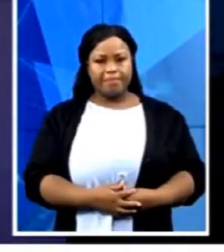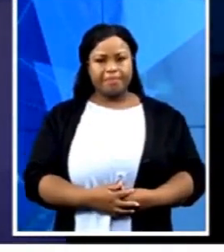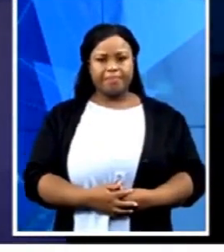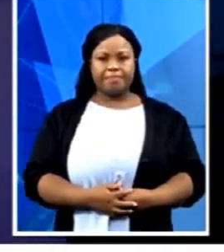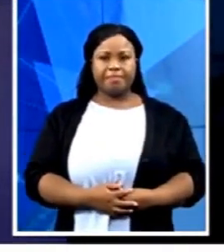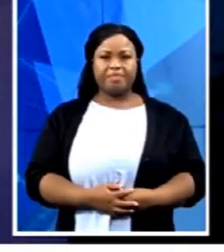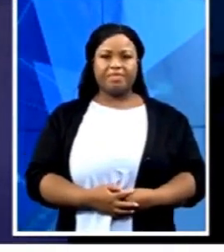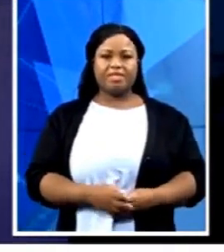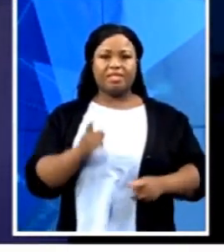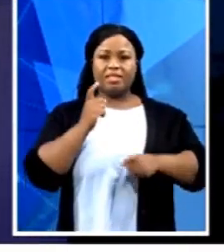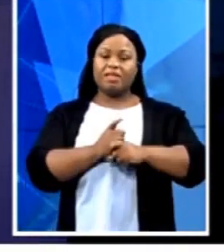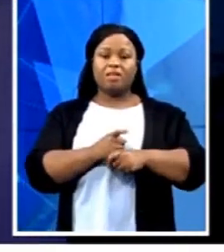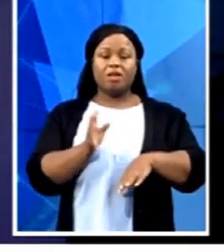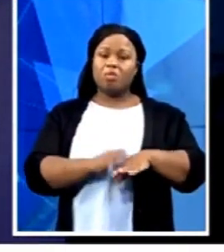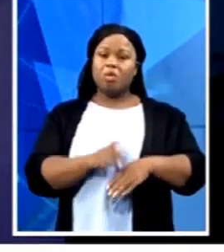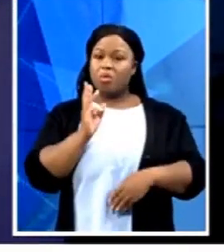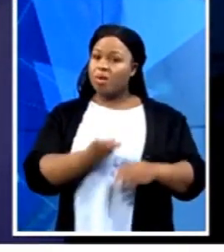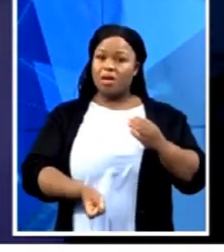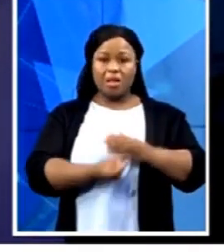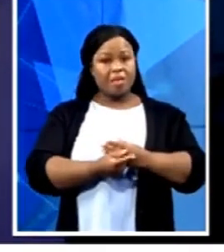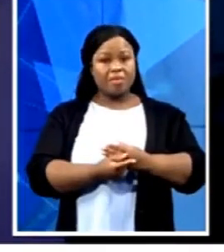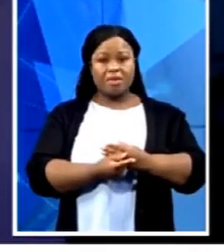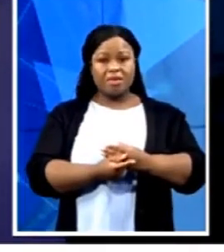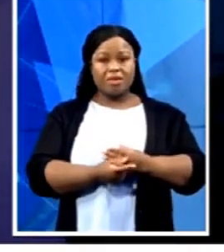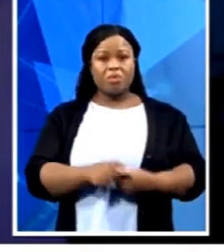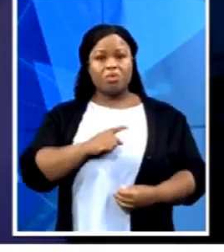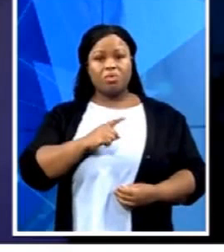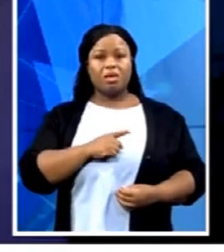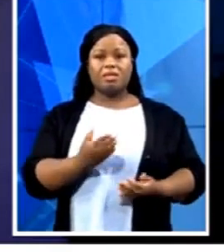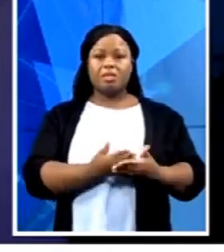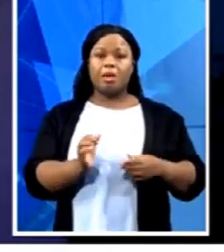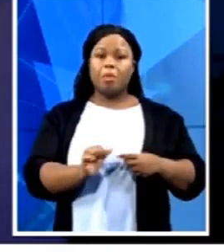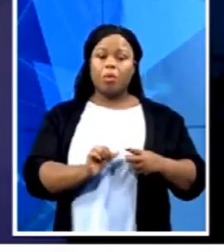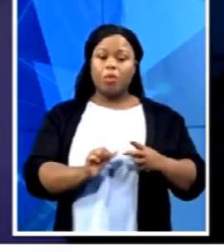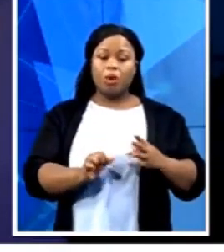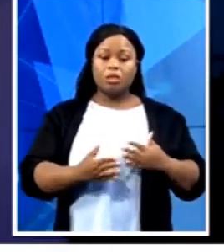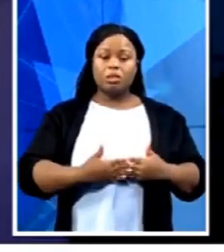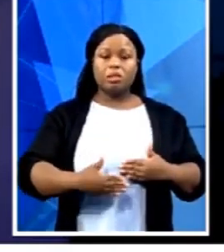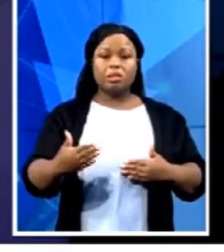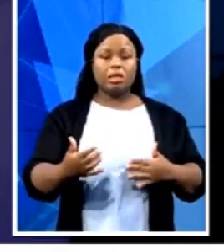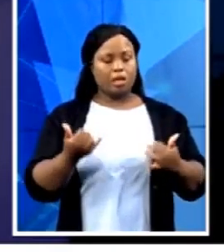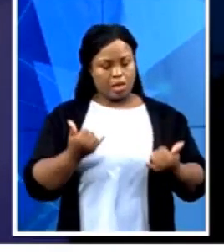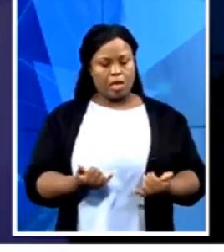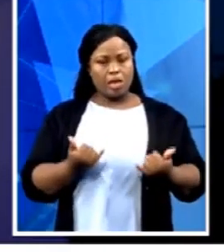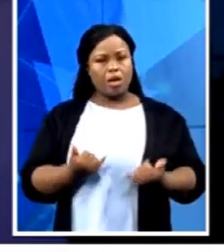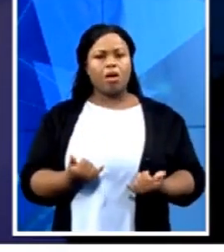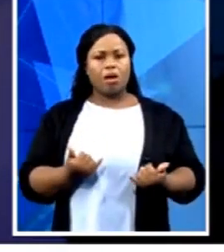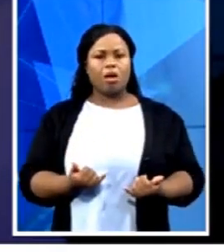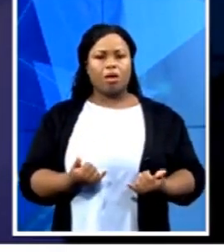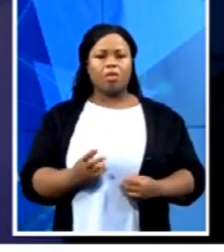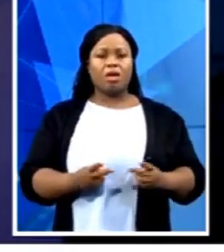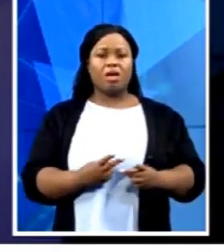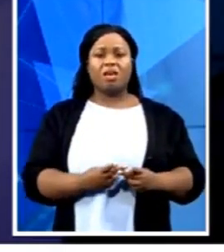to have a couple of weeks, starting pretty much now, but especially a few days from now, that are going to be